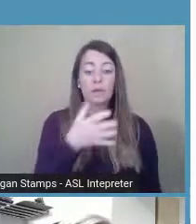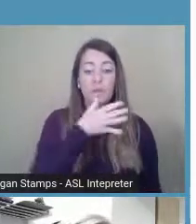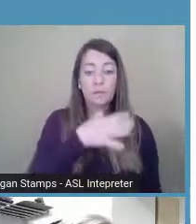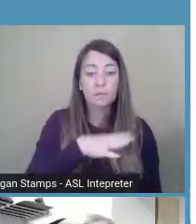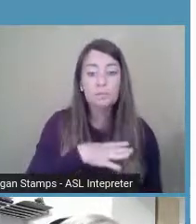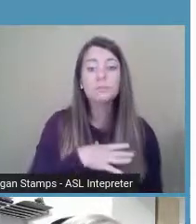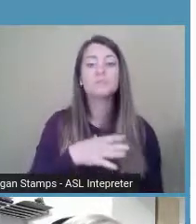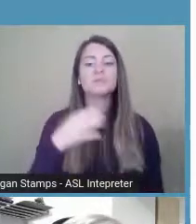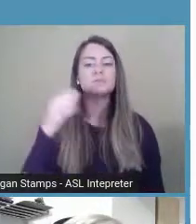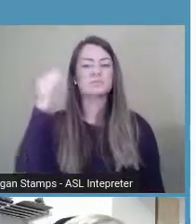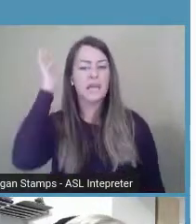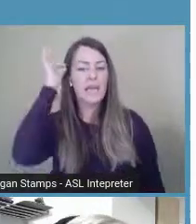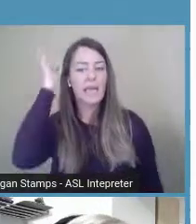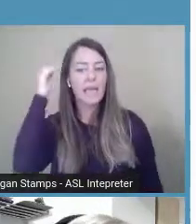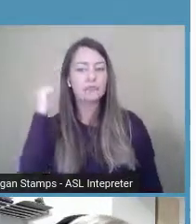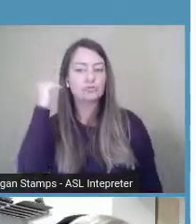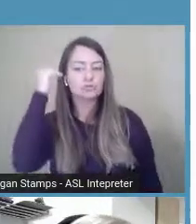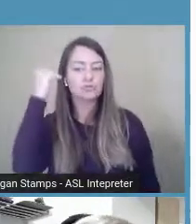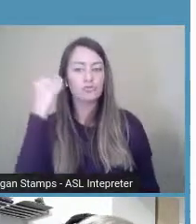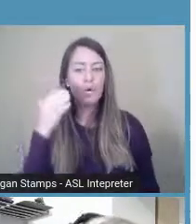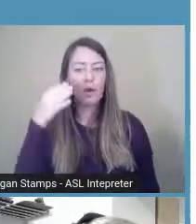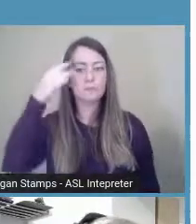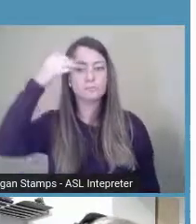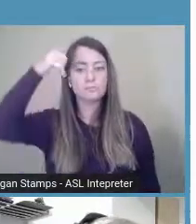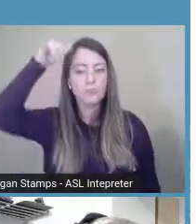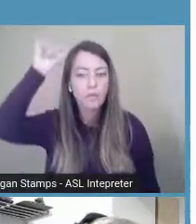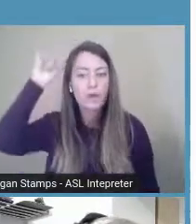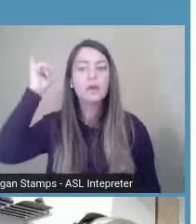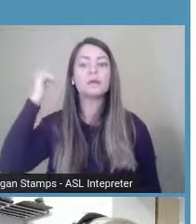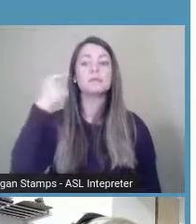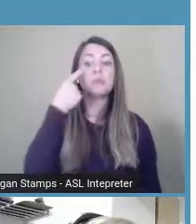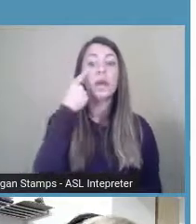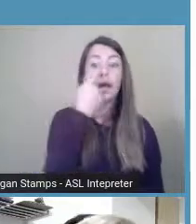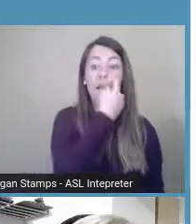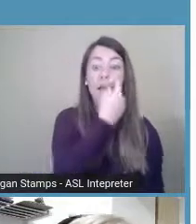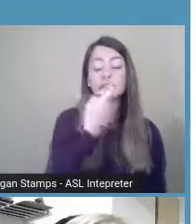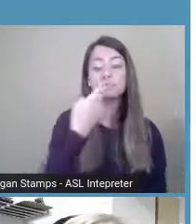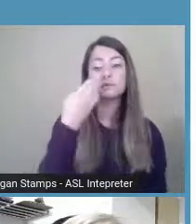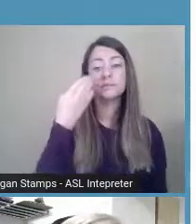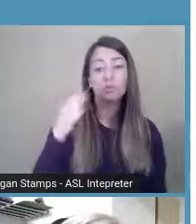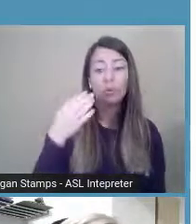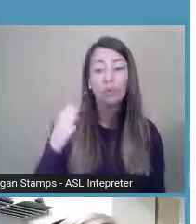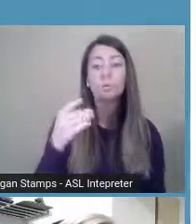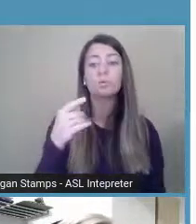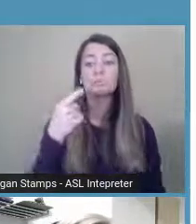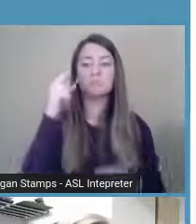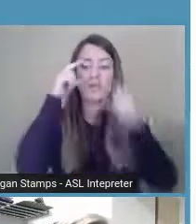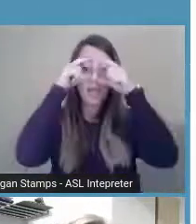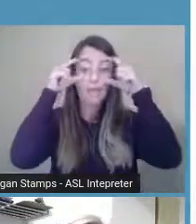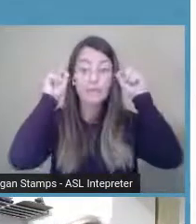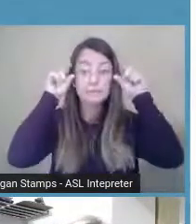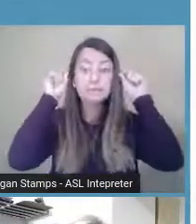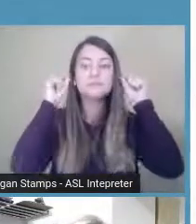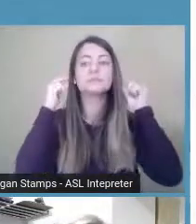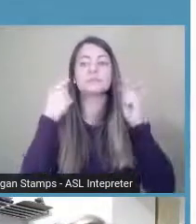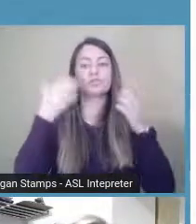can draw parallels or compare differences with your own unique situations. The Asheville Art Museum is